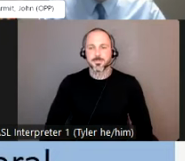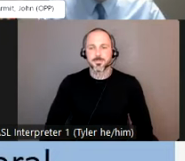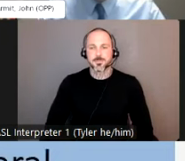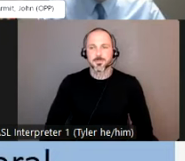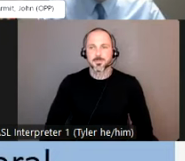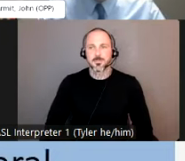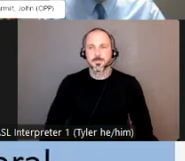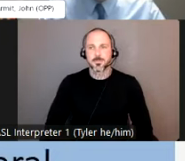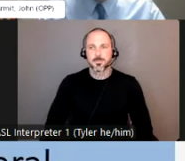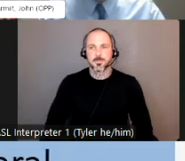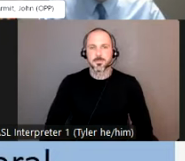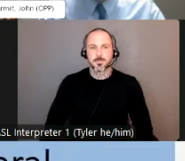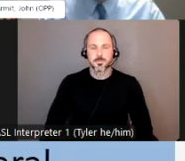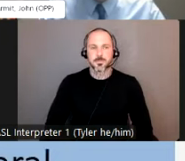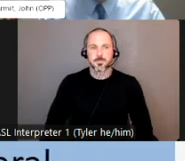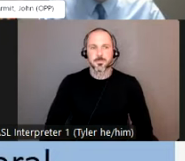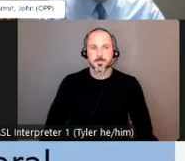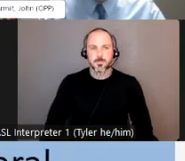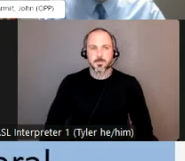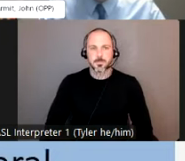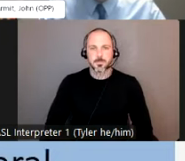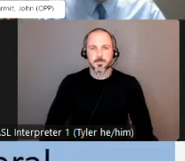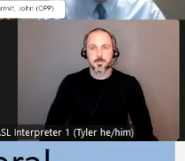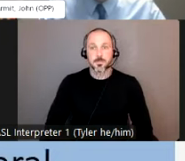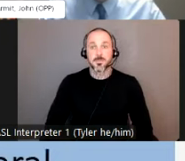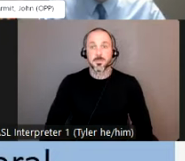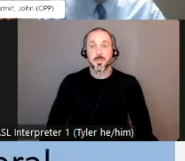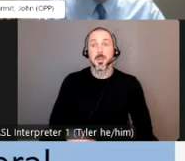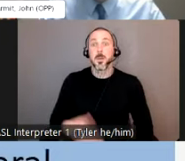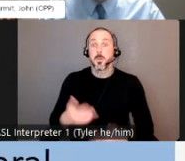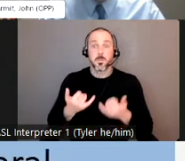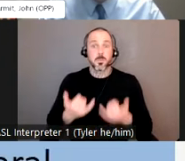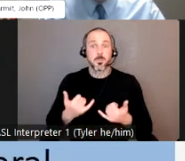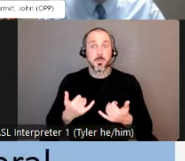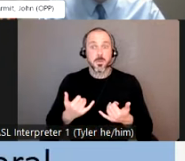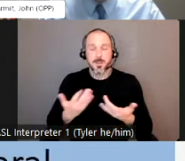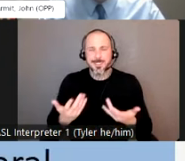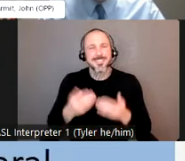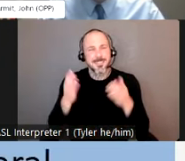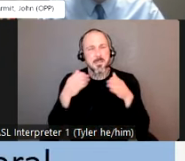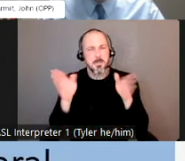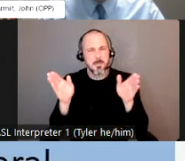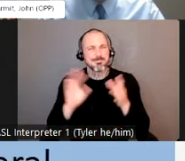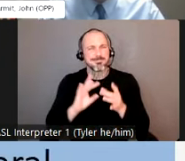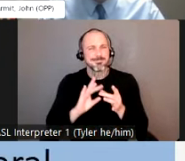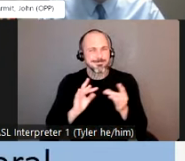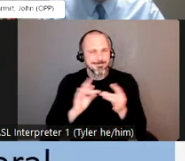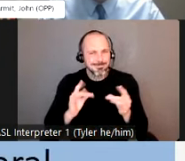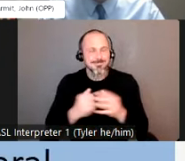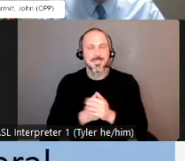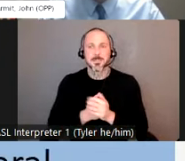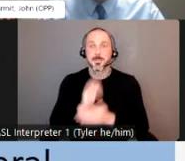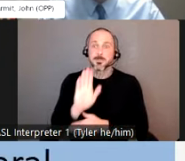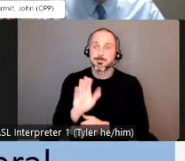And just a reminder that this is a public forum, so we do want to respect your personal privacy and confidentiality.